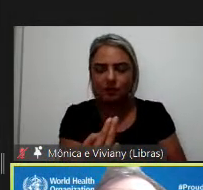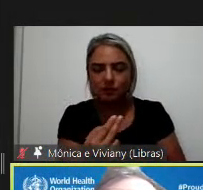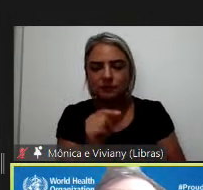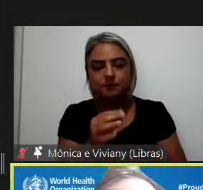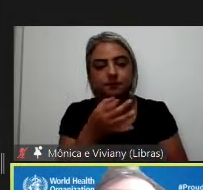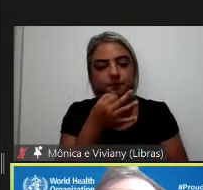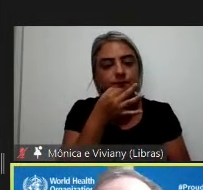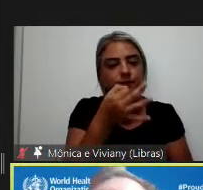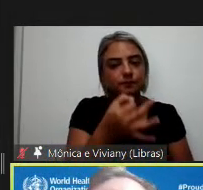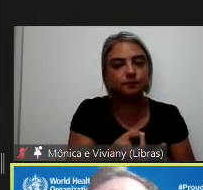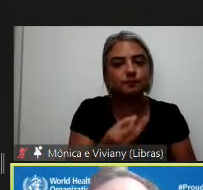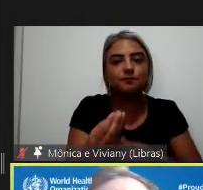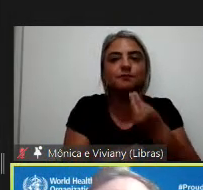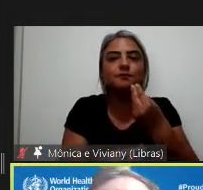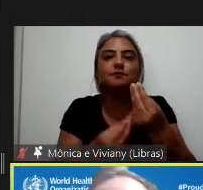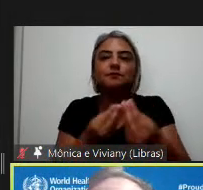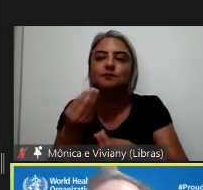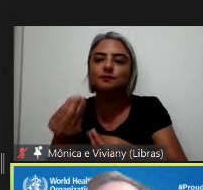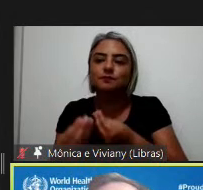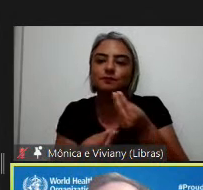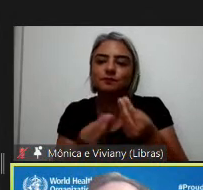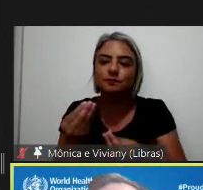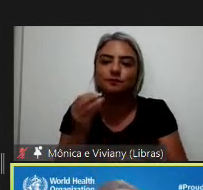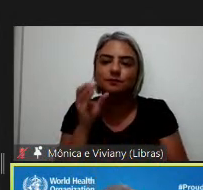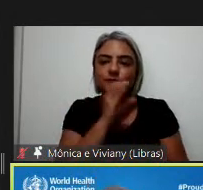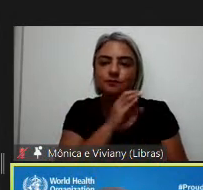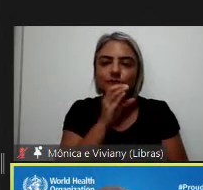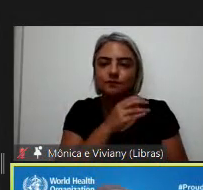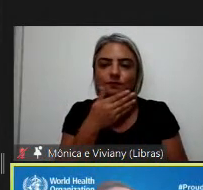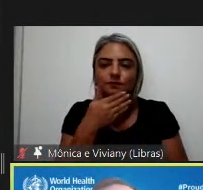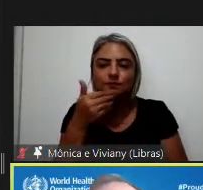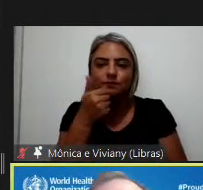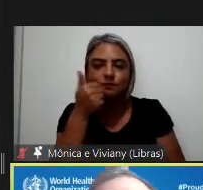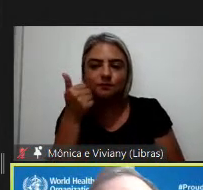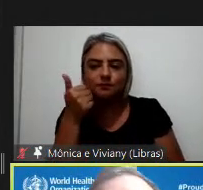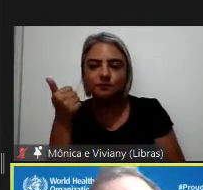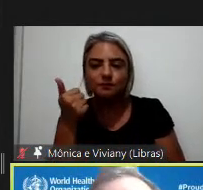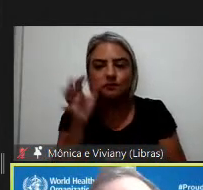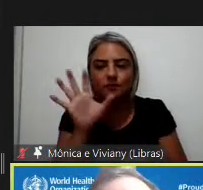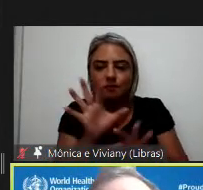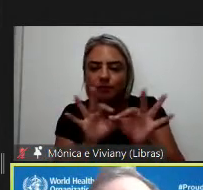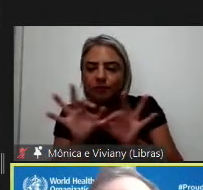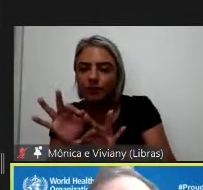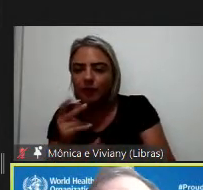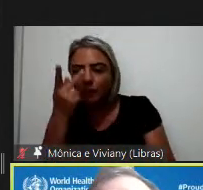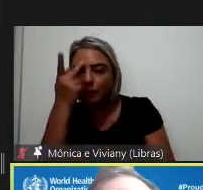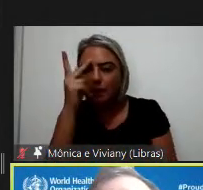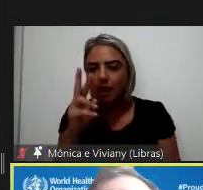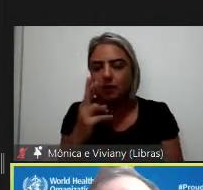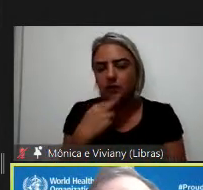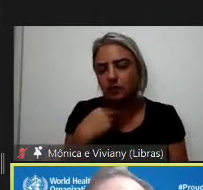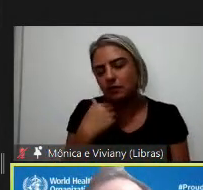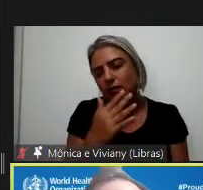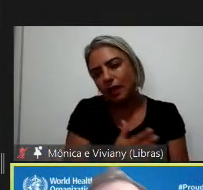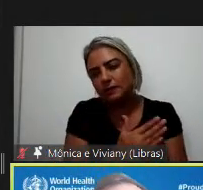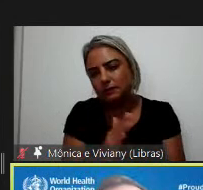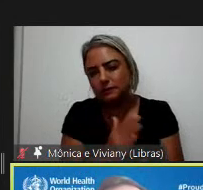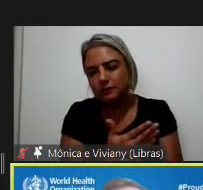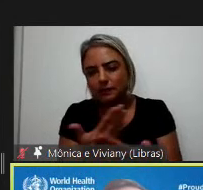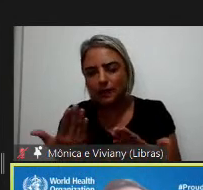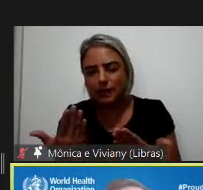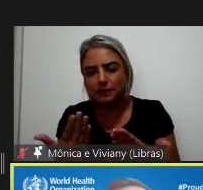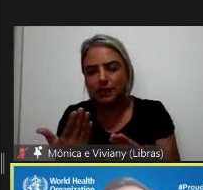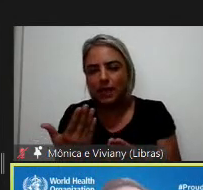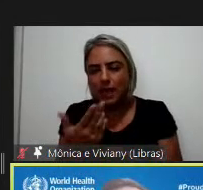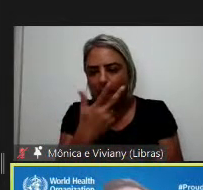to optimize pooling arrangements for nutrition. And often those who deliver services receive money